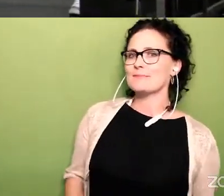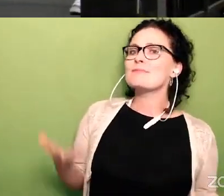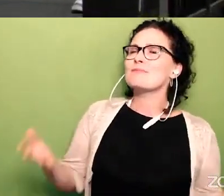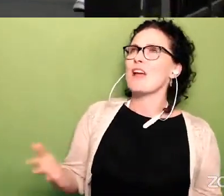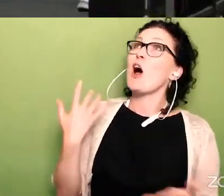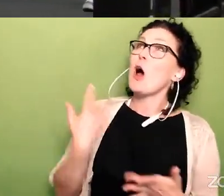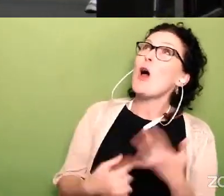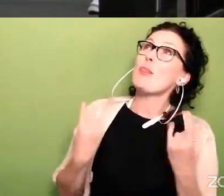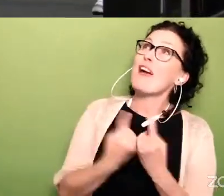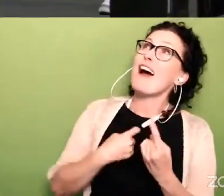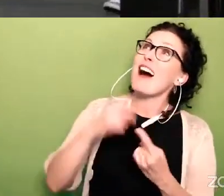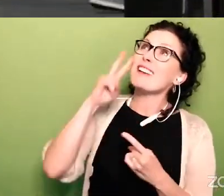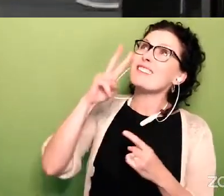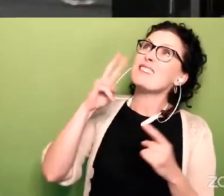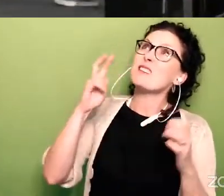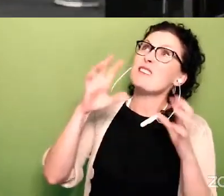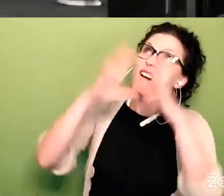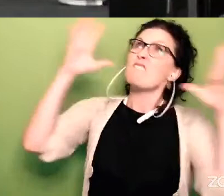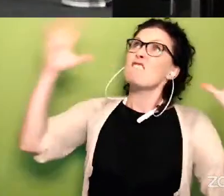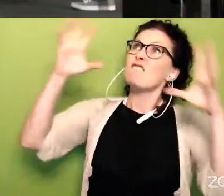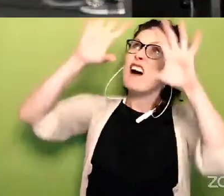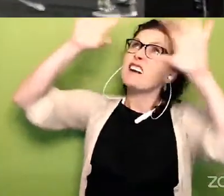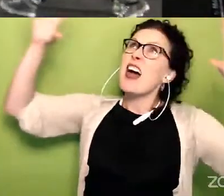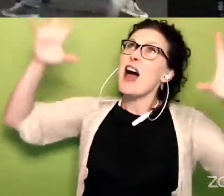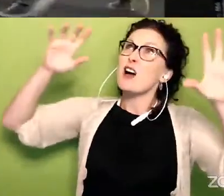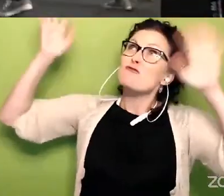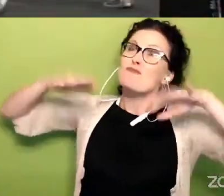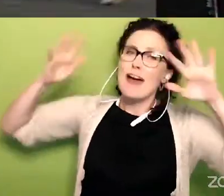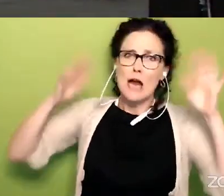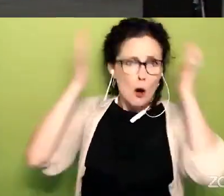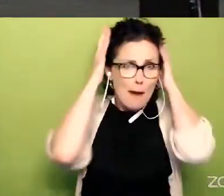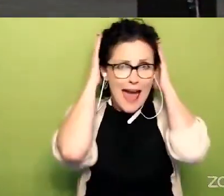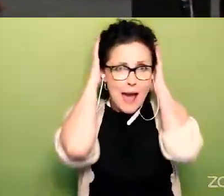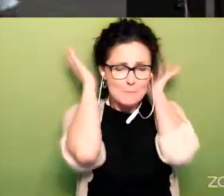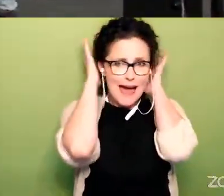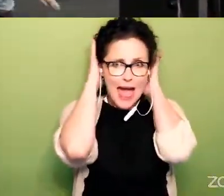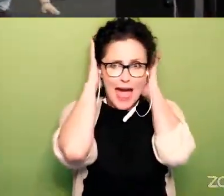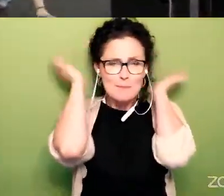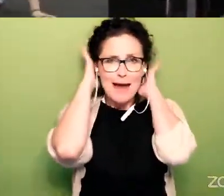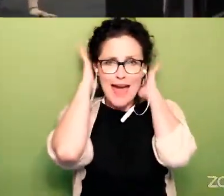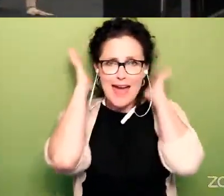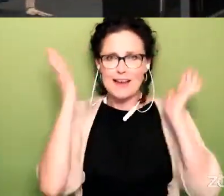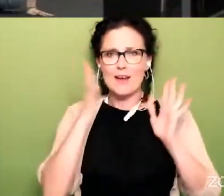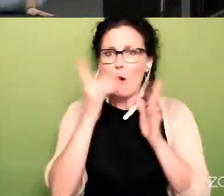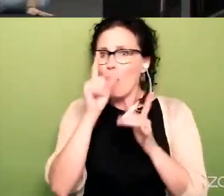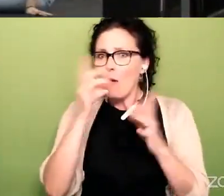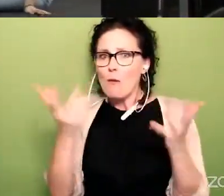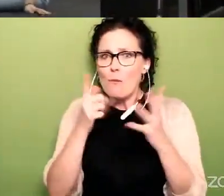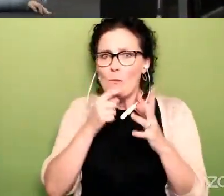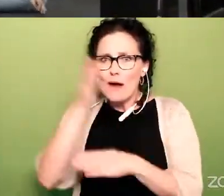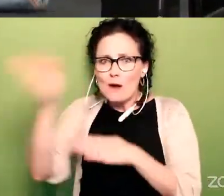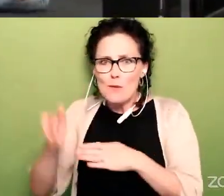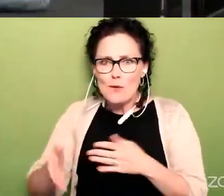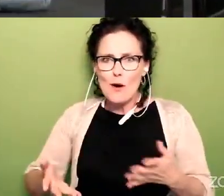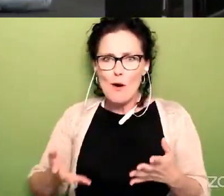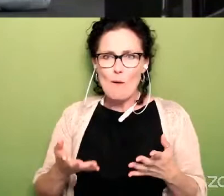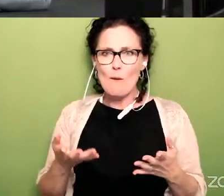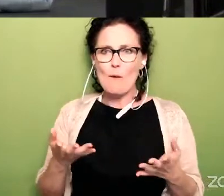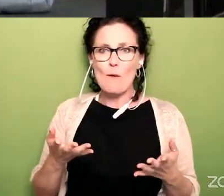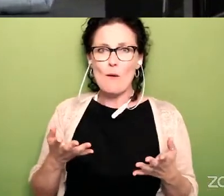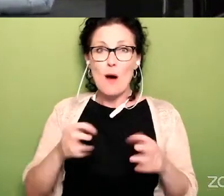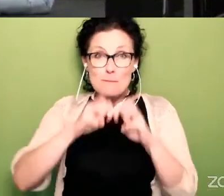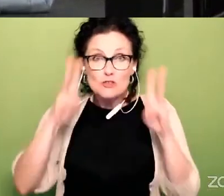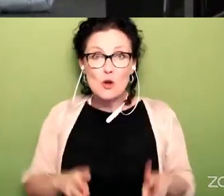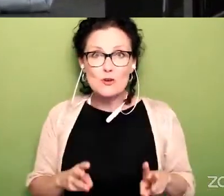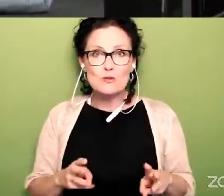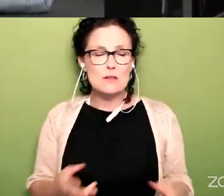to McDonald's? McDonald's? Raheem, that place is dangerous. I'm not going there. I don't feel safe there. I'm not going. Dangerous. Have you heard the